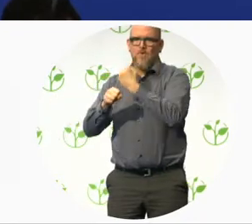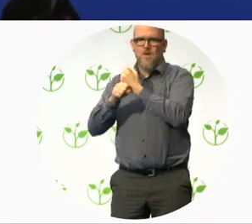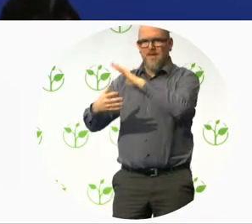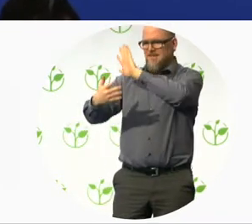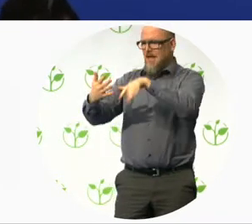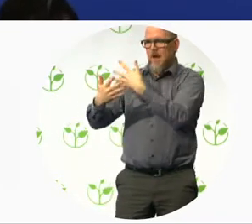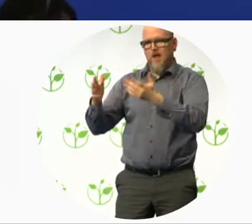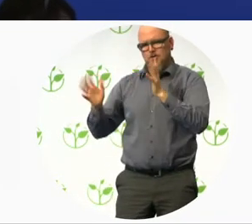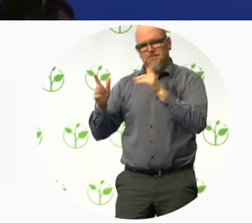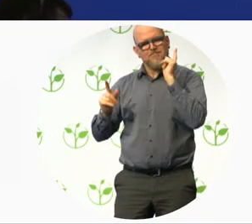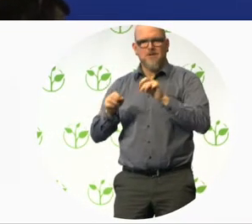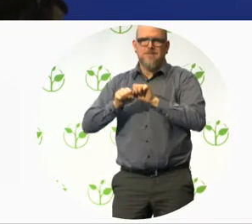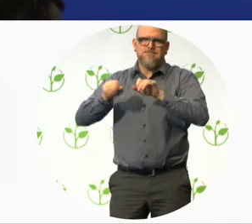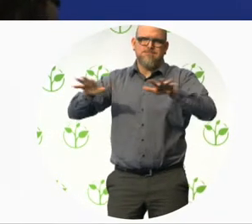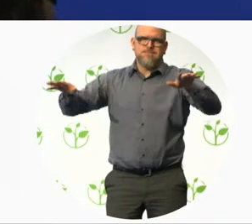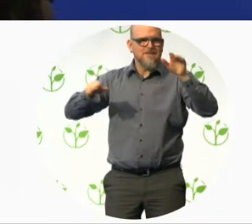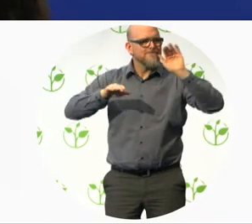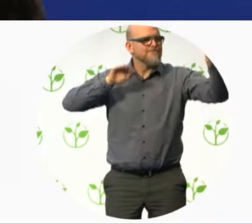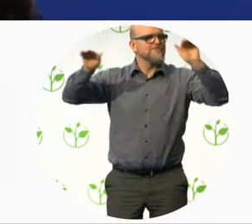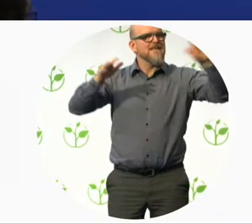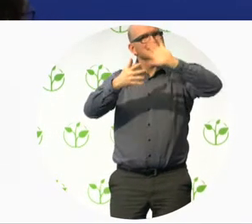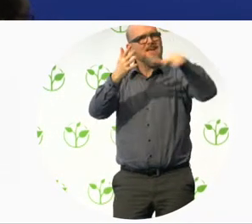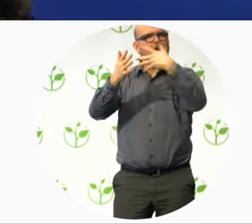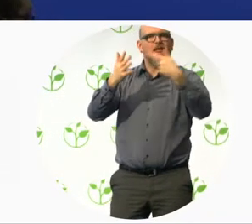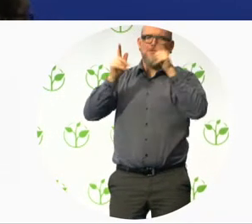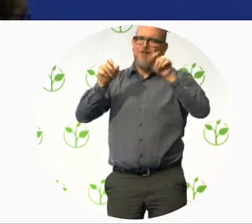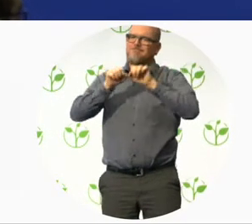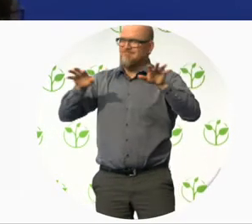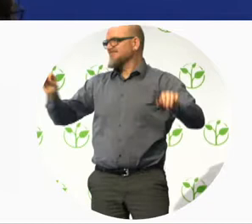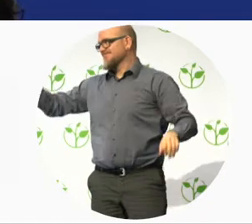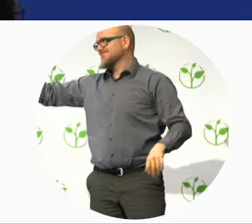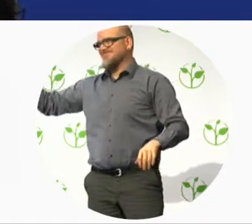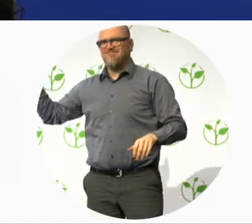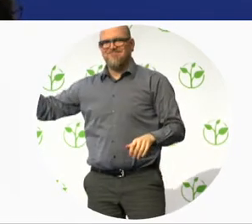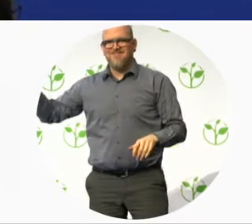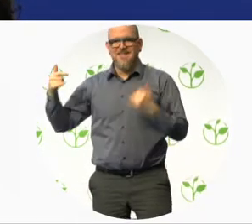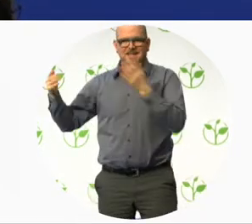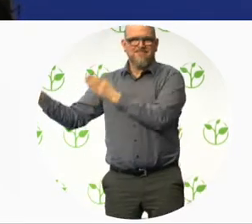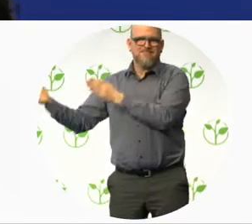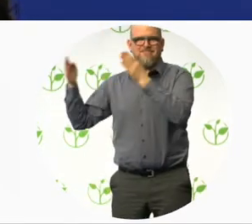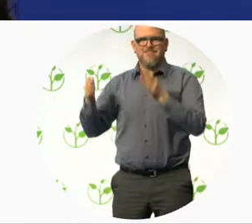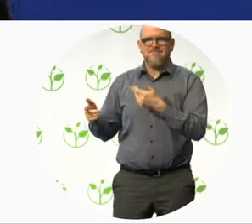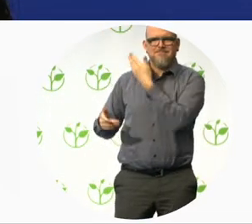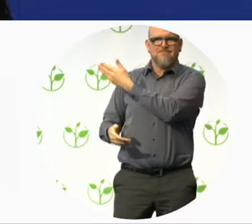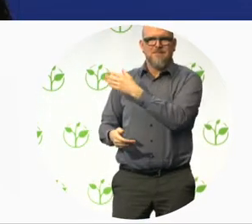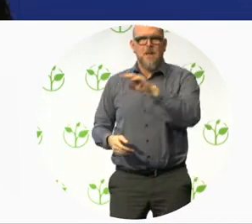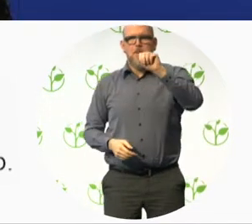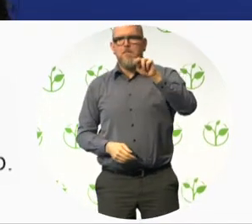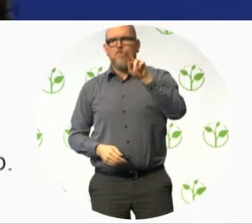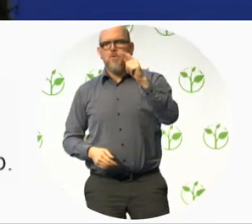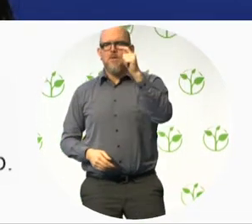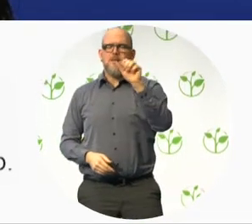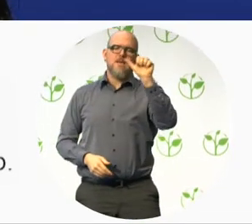Jordan Group. It is the leading telecommunications operator in Jordan and also in Middle East